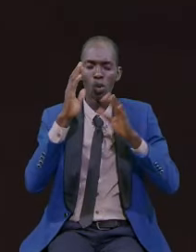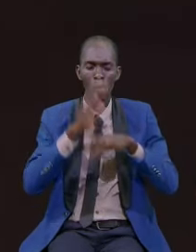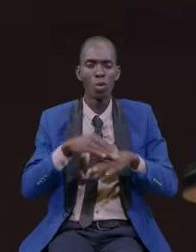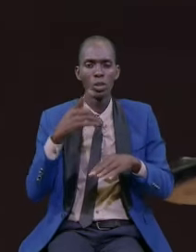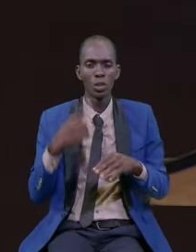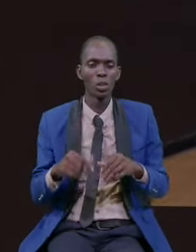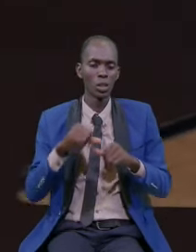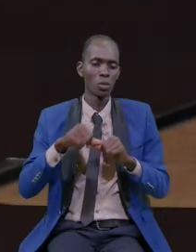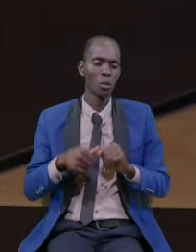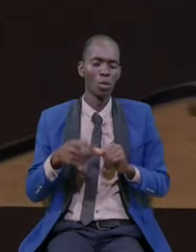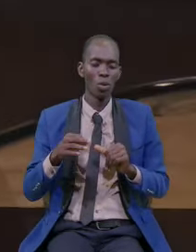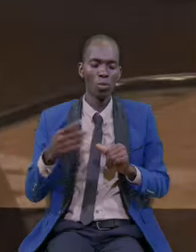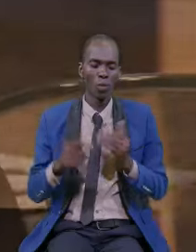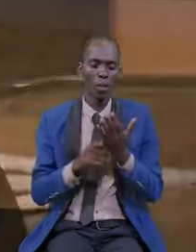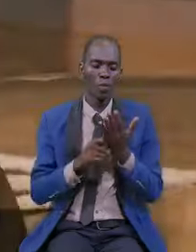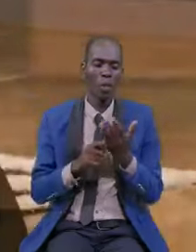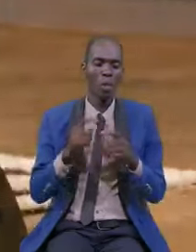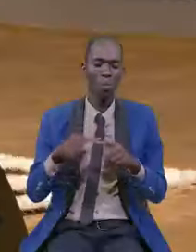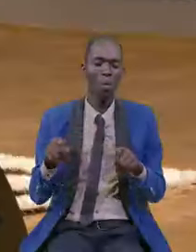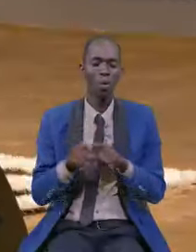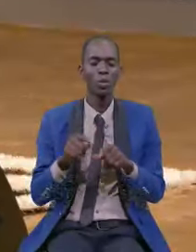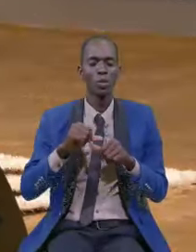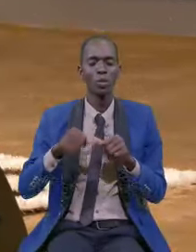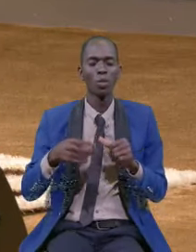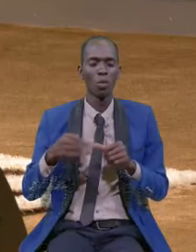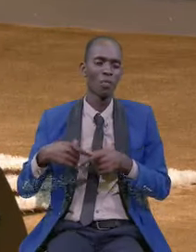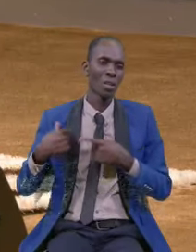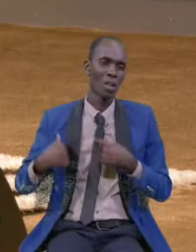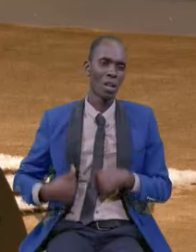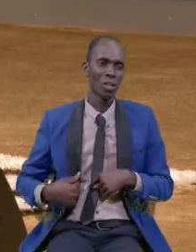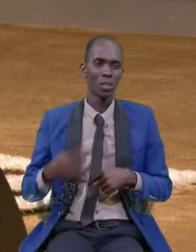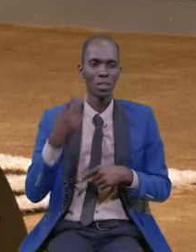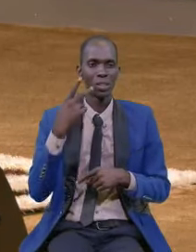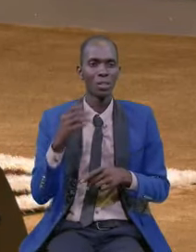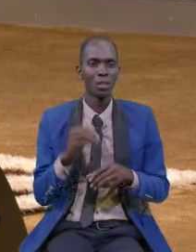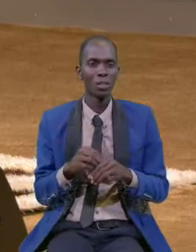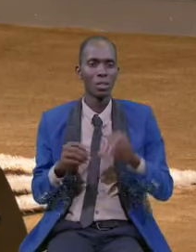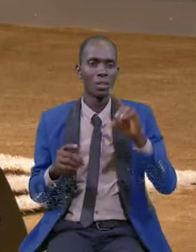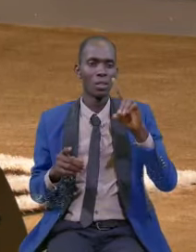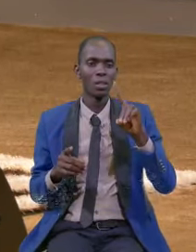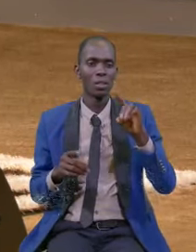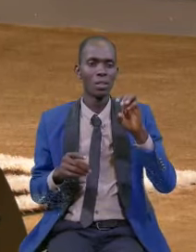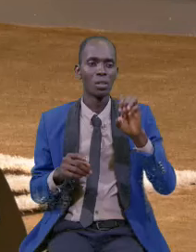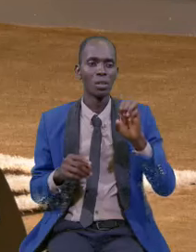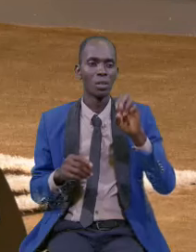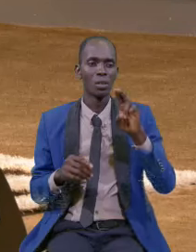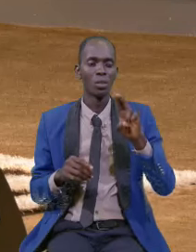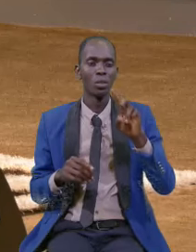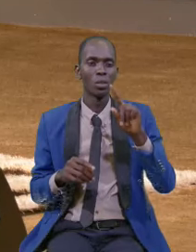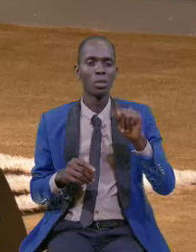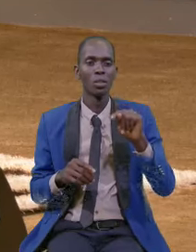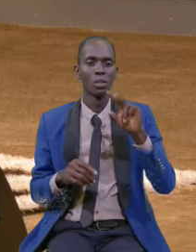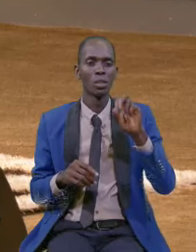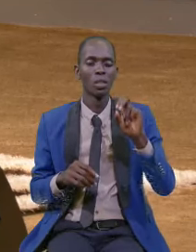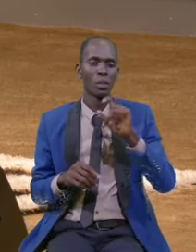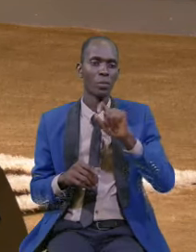circumcision of the heart. Deuteronomy chapter 30, we're reading from verse 6. In Deuteronomy chapter